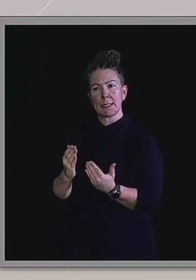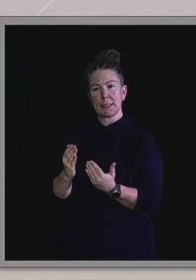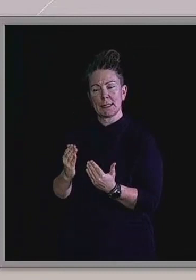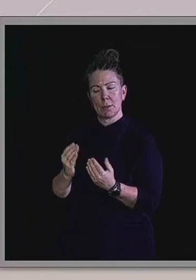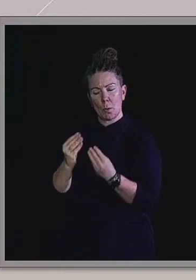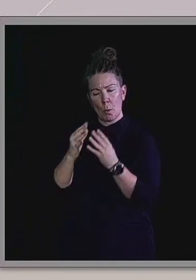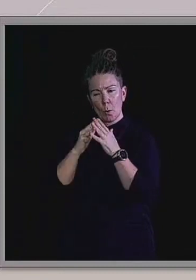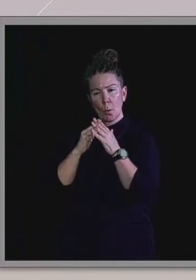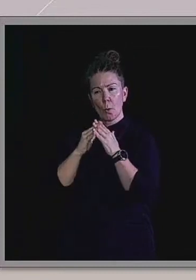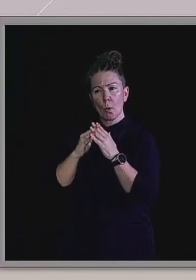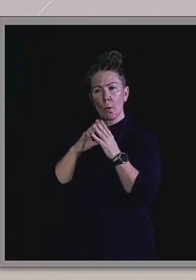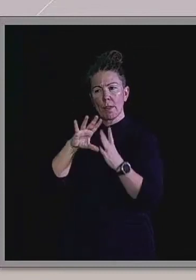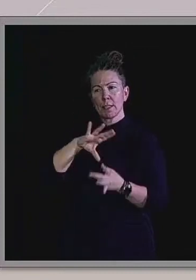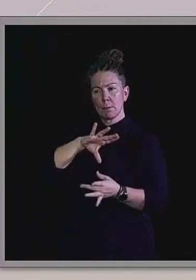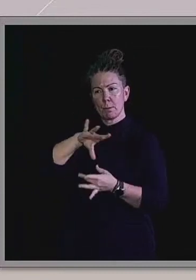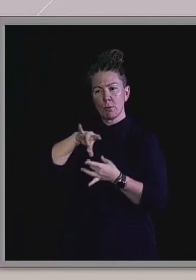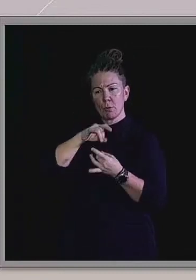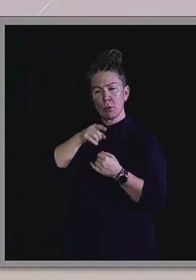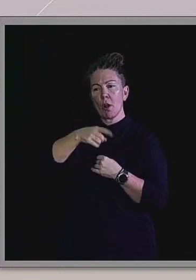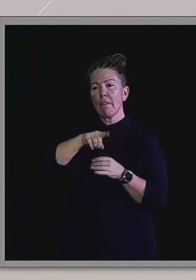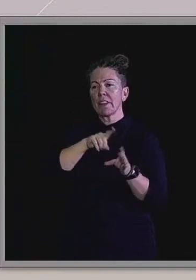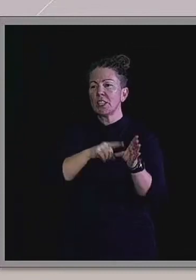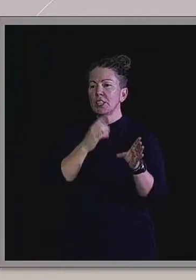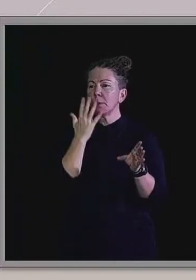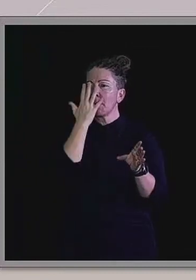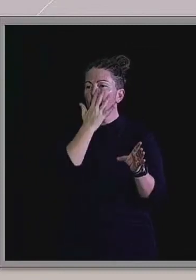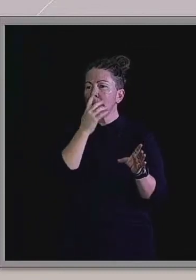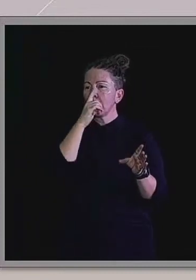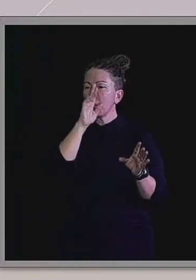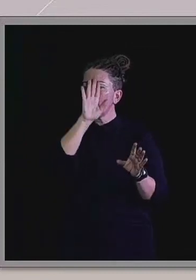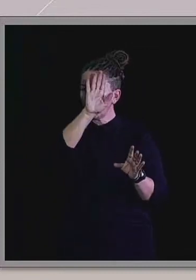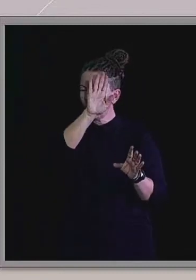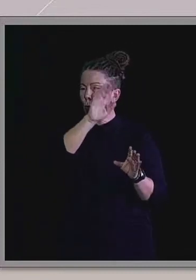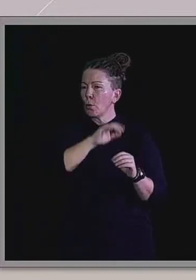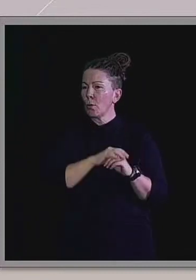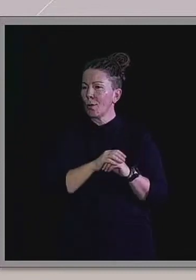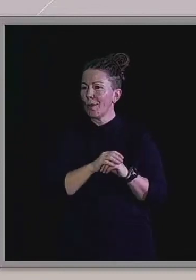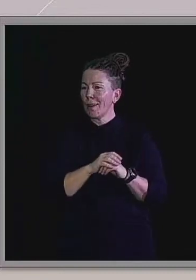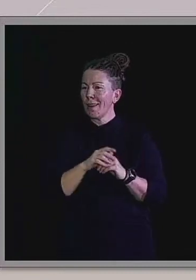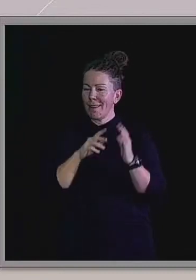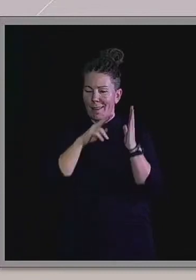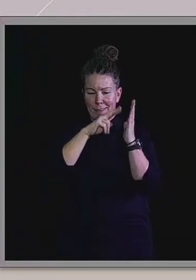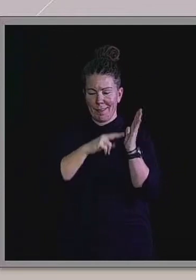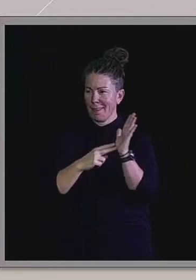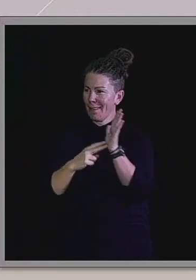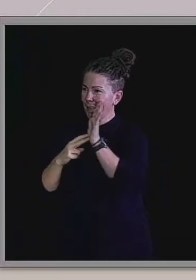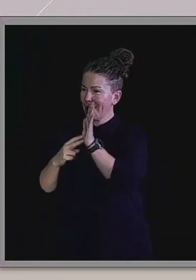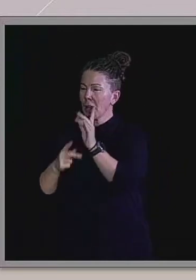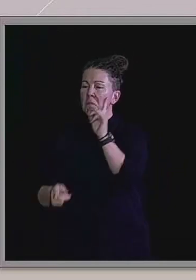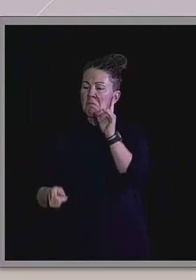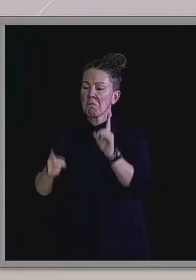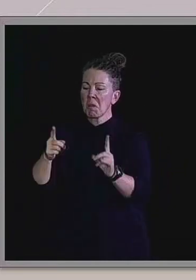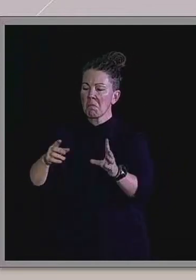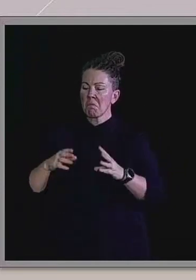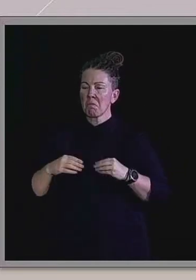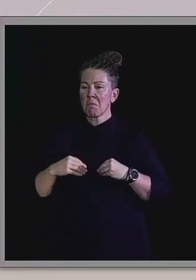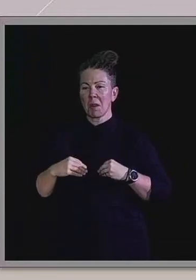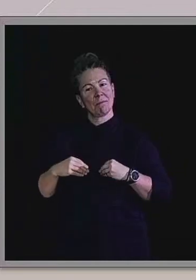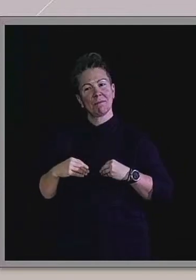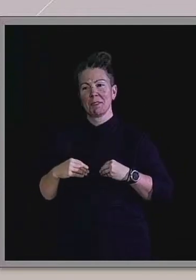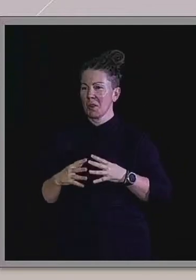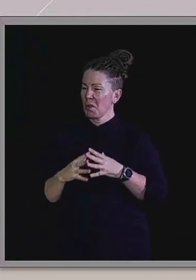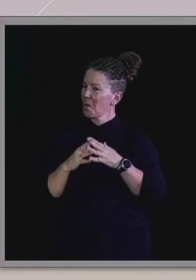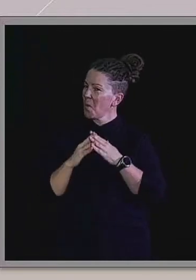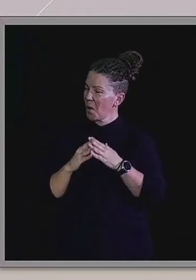the spirituality of the Yindjibarndi people, and that to see that coming out in a legal judgment is really